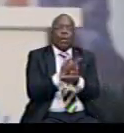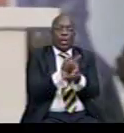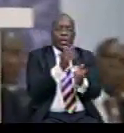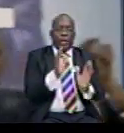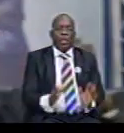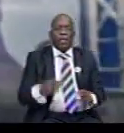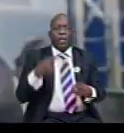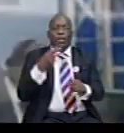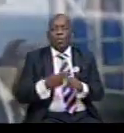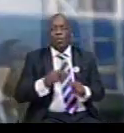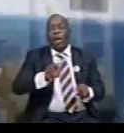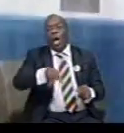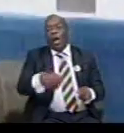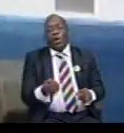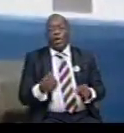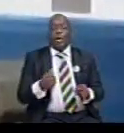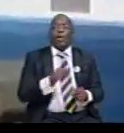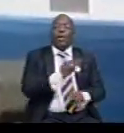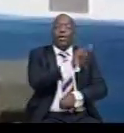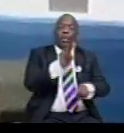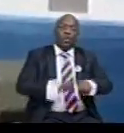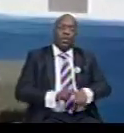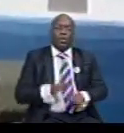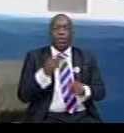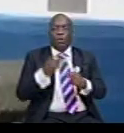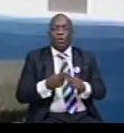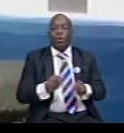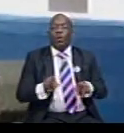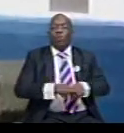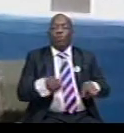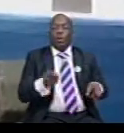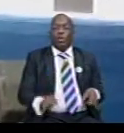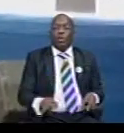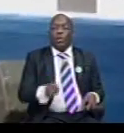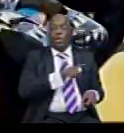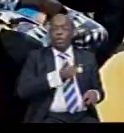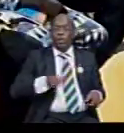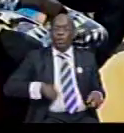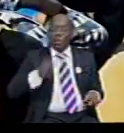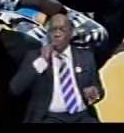nation's name, but today the Lord is giving you the name Shadrach,